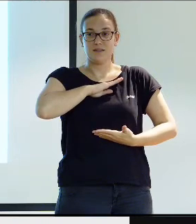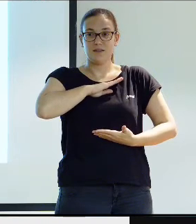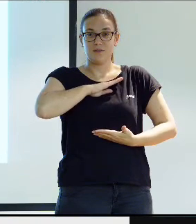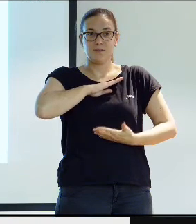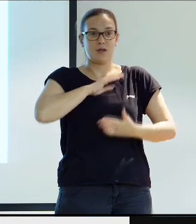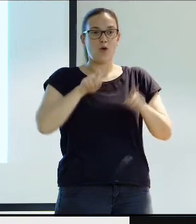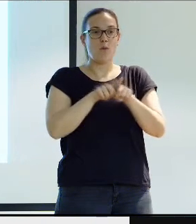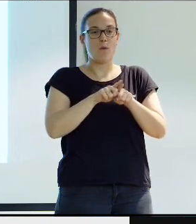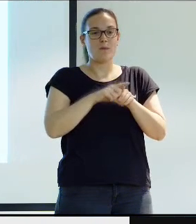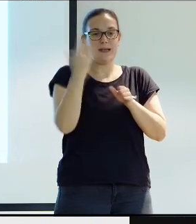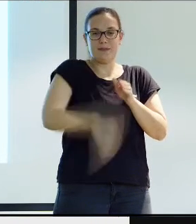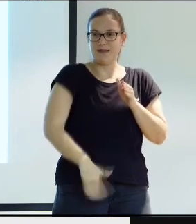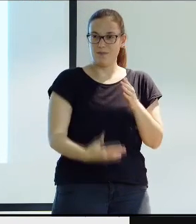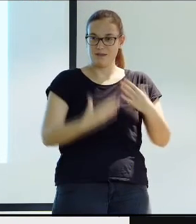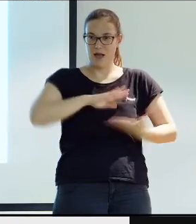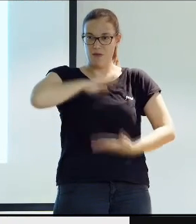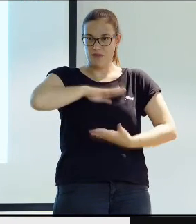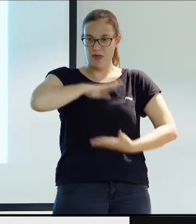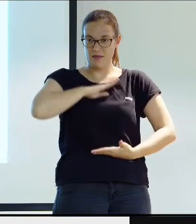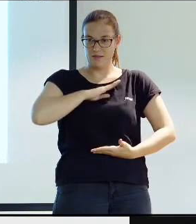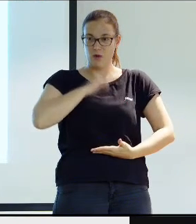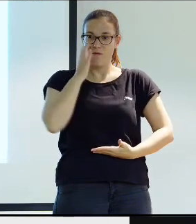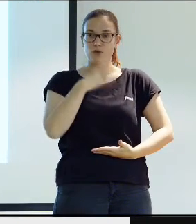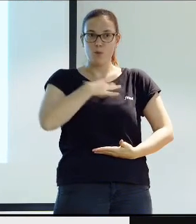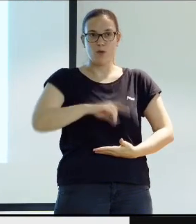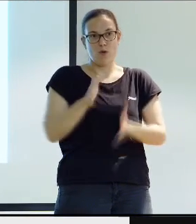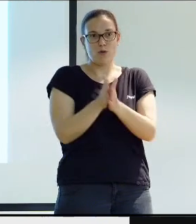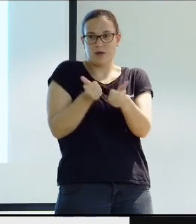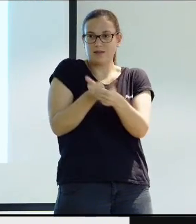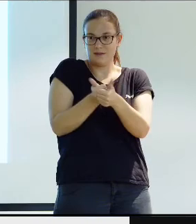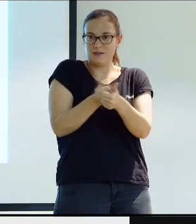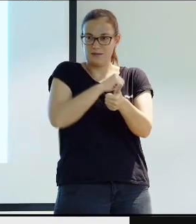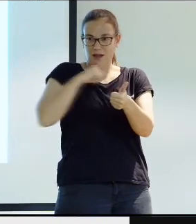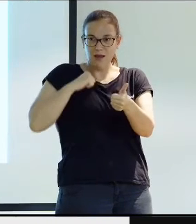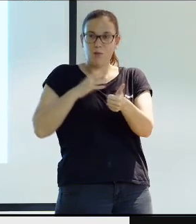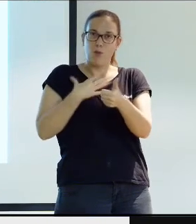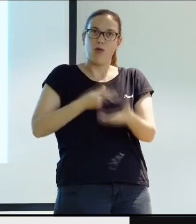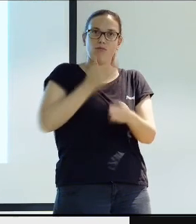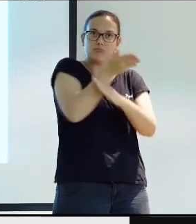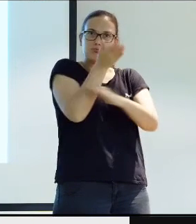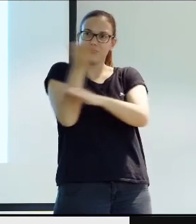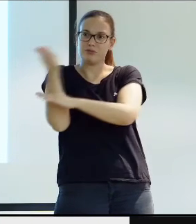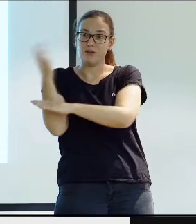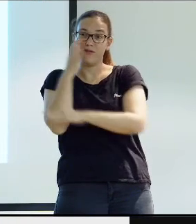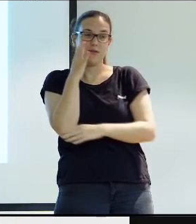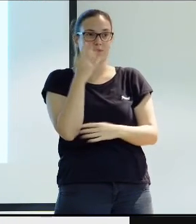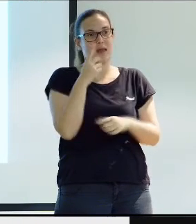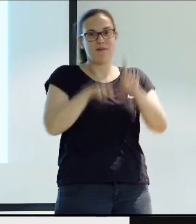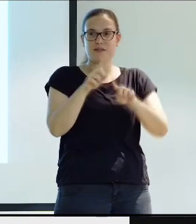individual, and it is when you are being provided